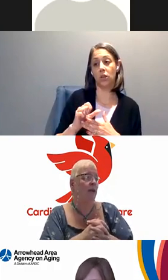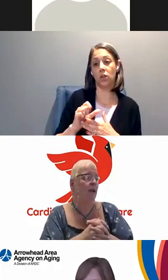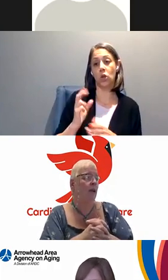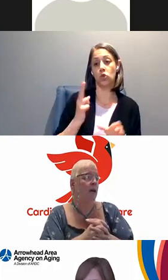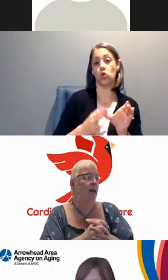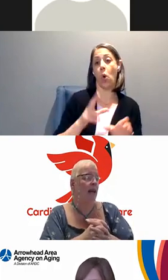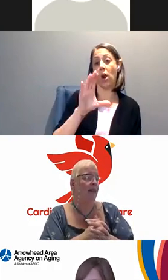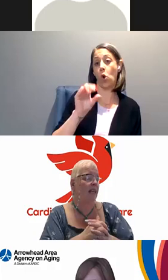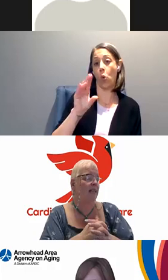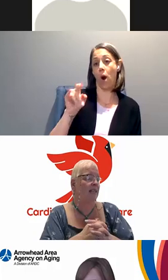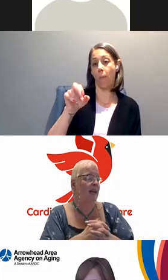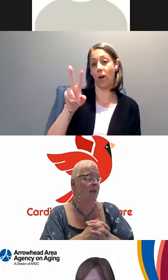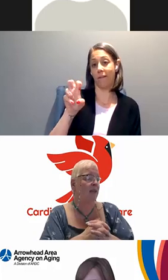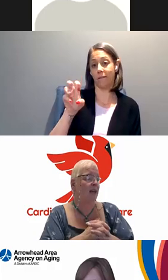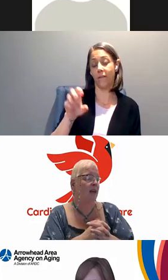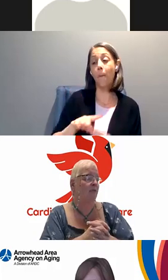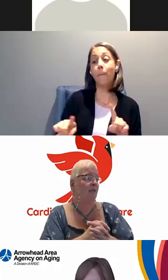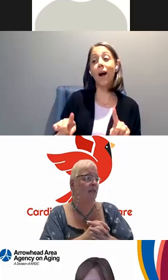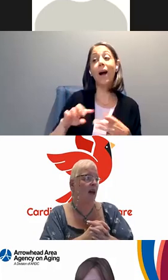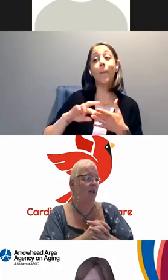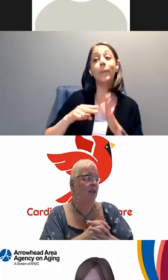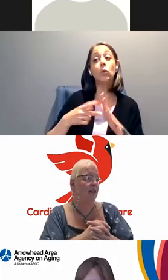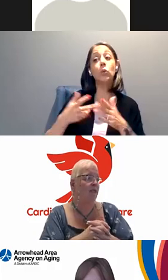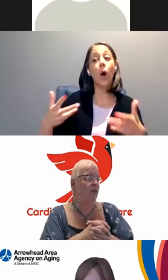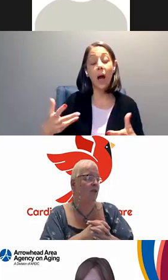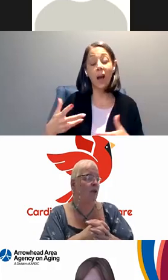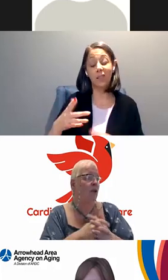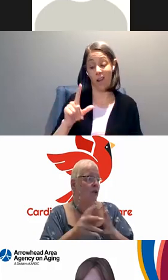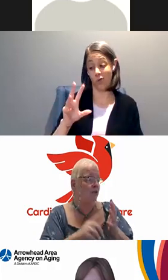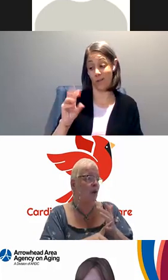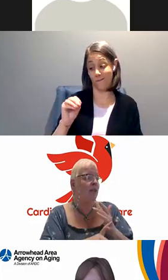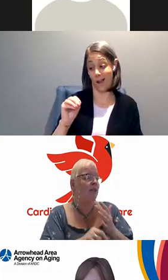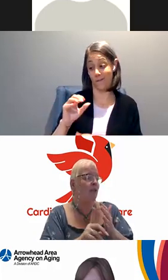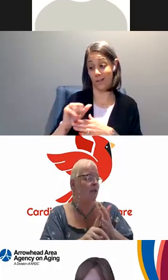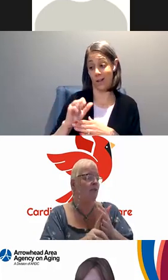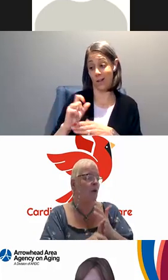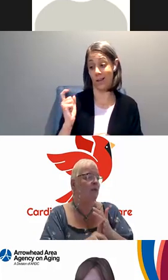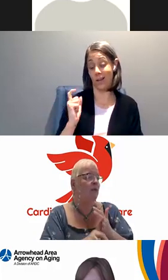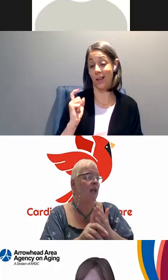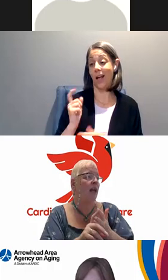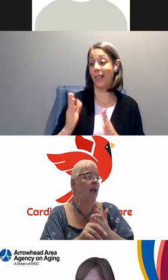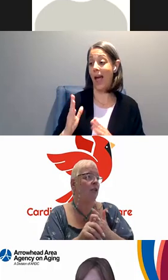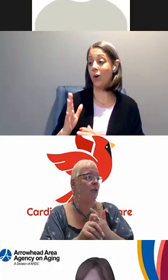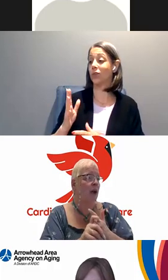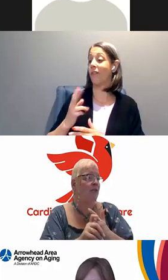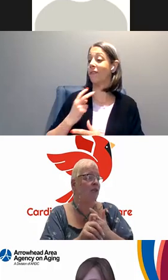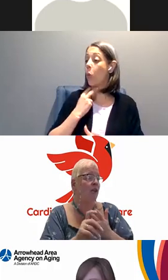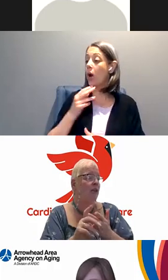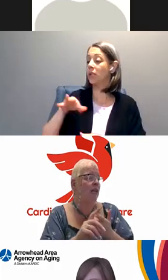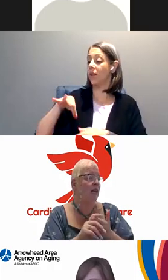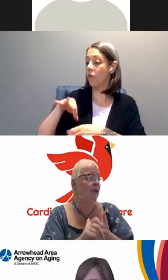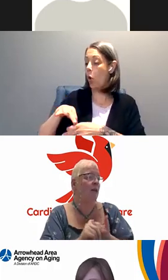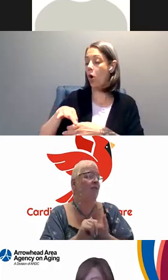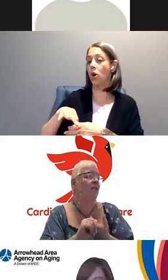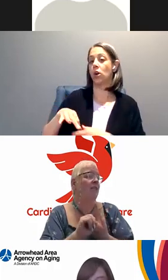cooperative. But at the end of the day, with that $150, gives you your voice, your vote, and your profit